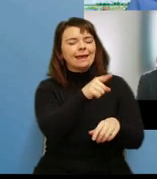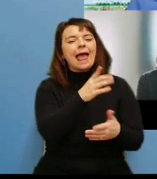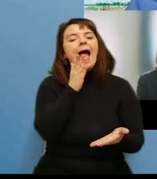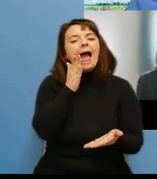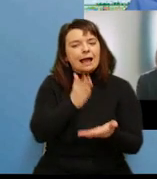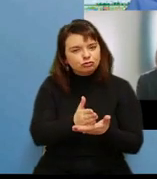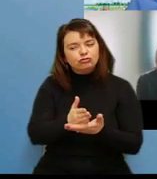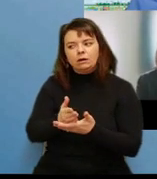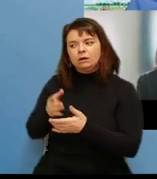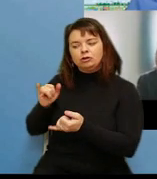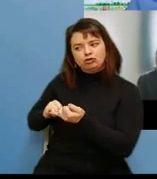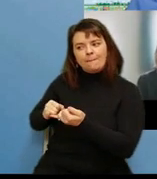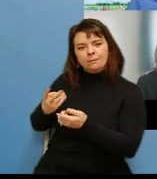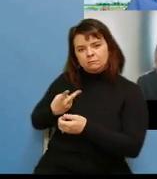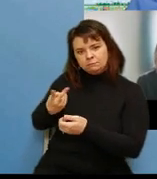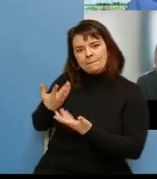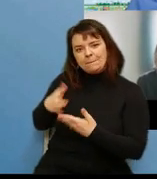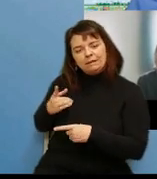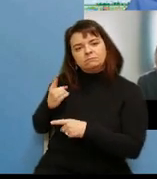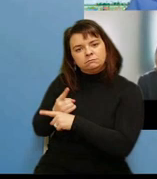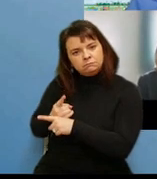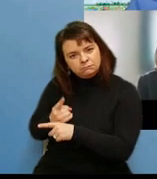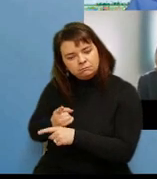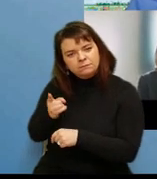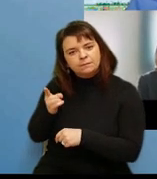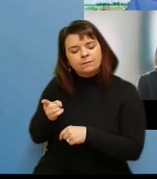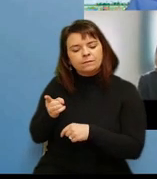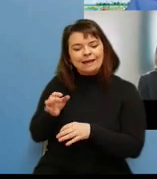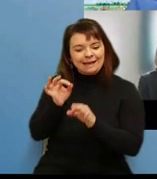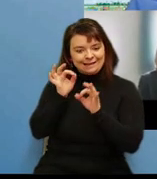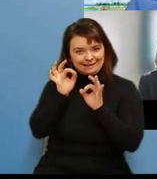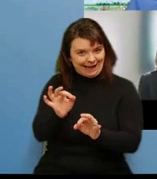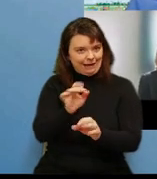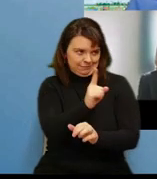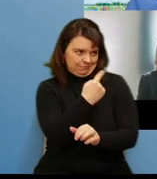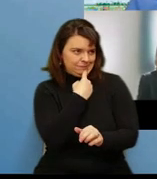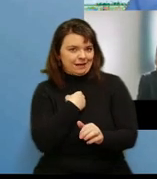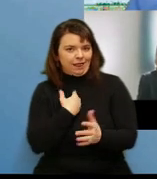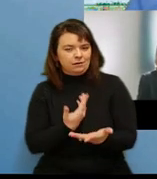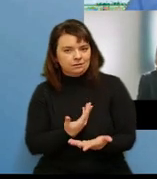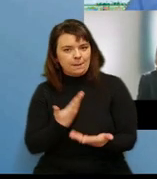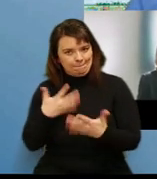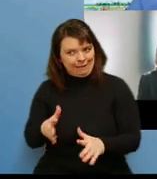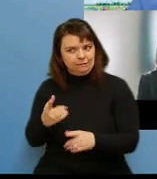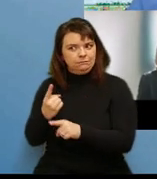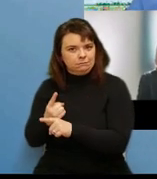I just wanted to reassure Kathy before I bring my point in that actually Shepherd and I have been talking about